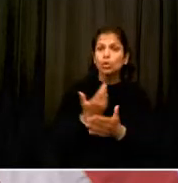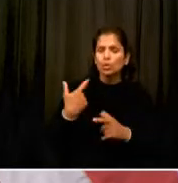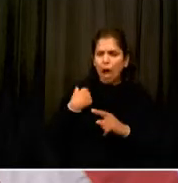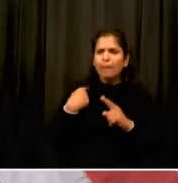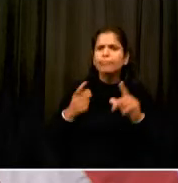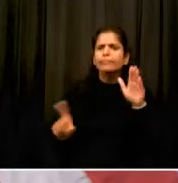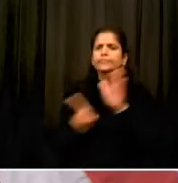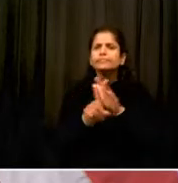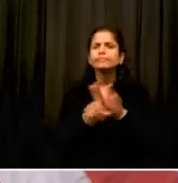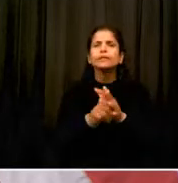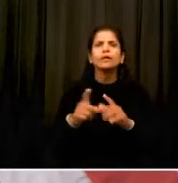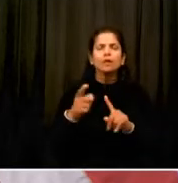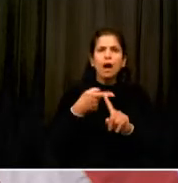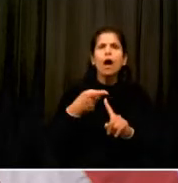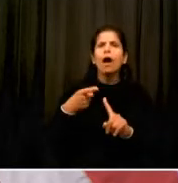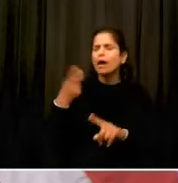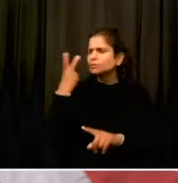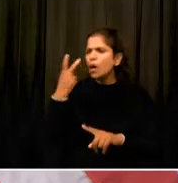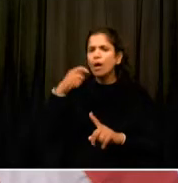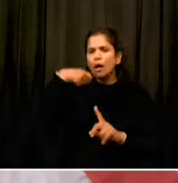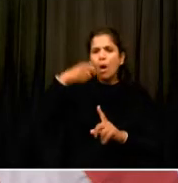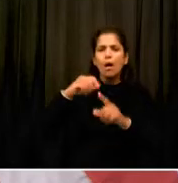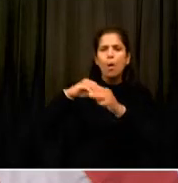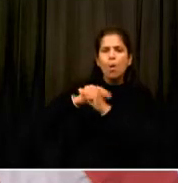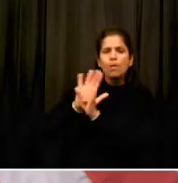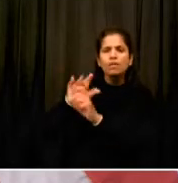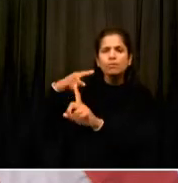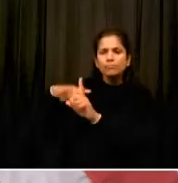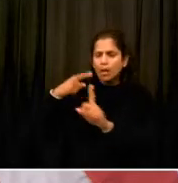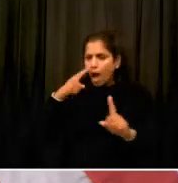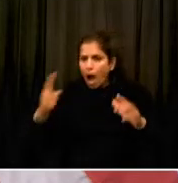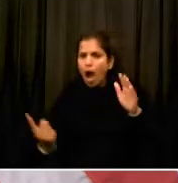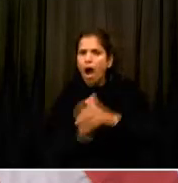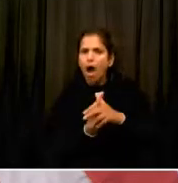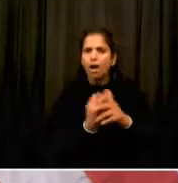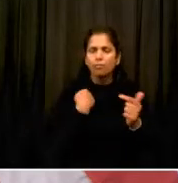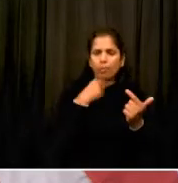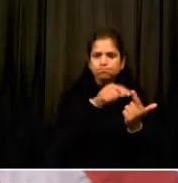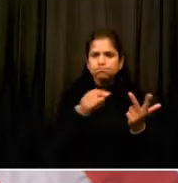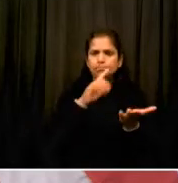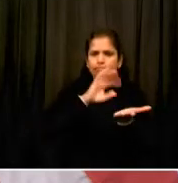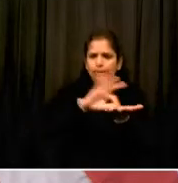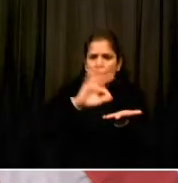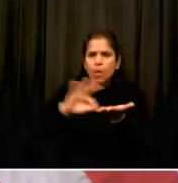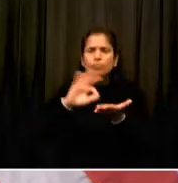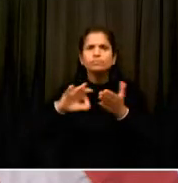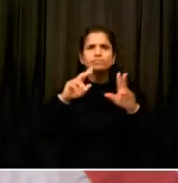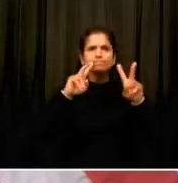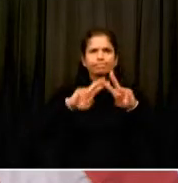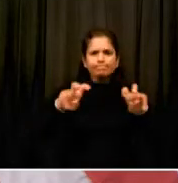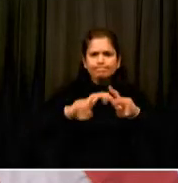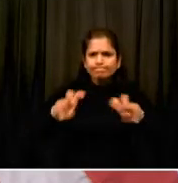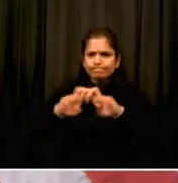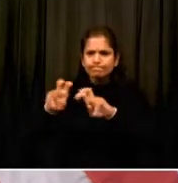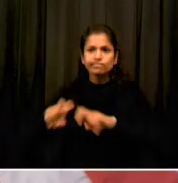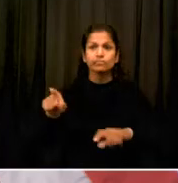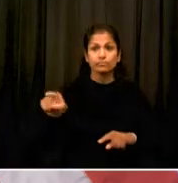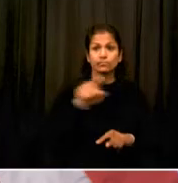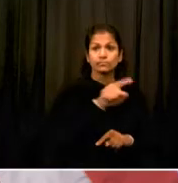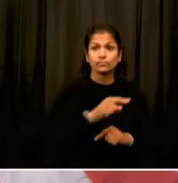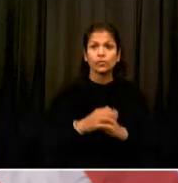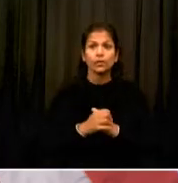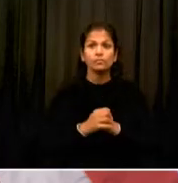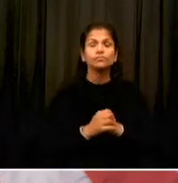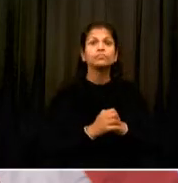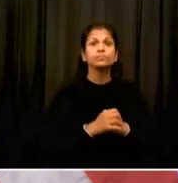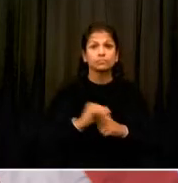news. Moving forward, the Test and Trace Corps is going to continue to suppress and drive down the coronavirus to keep New Yorkers